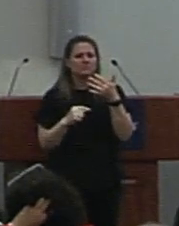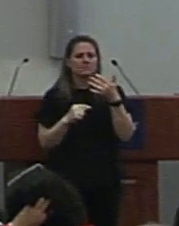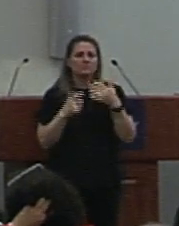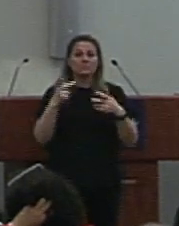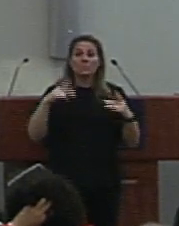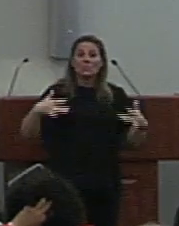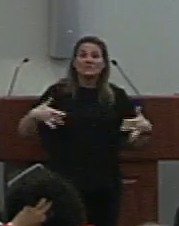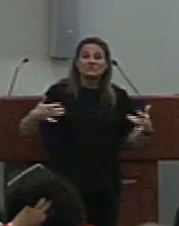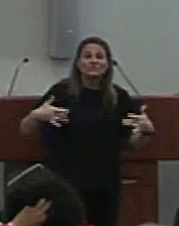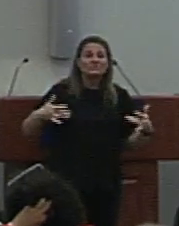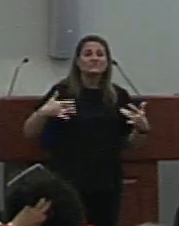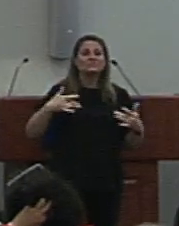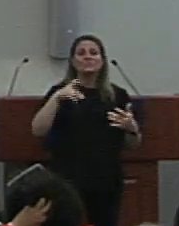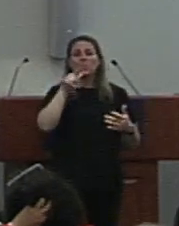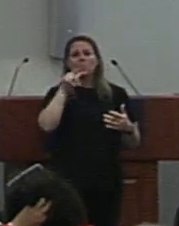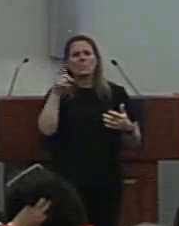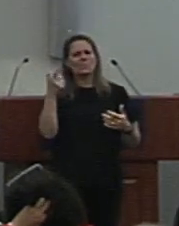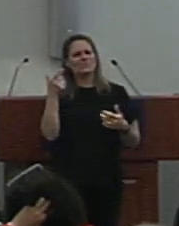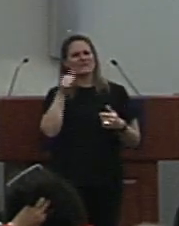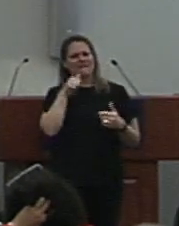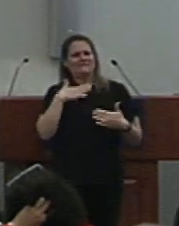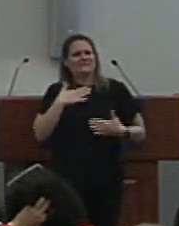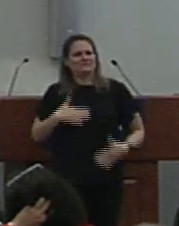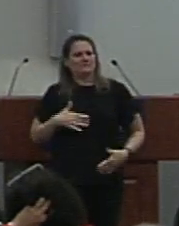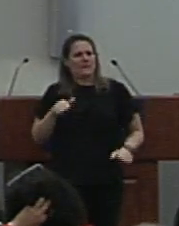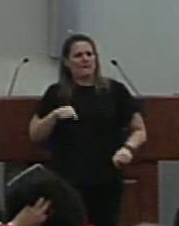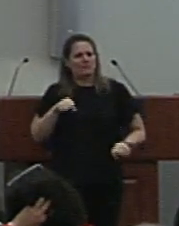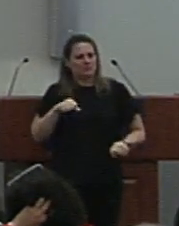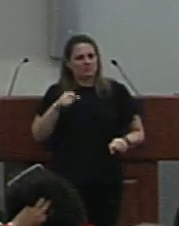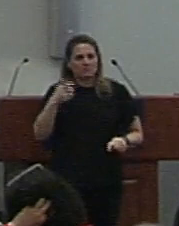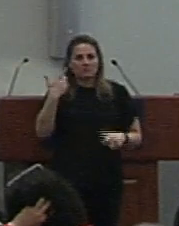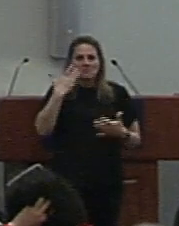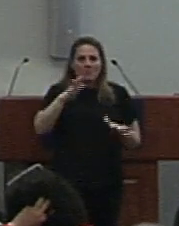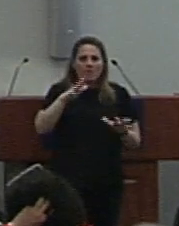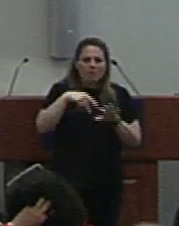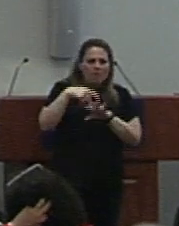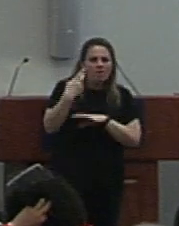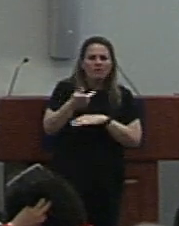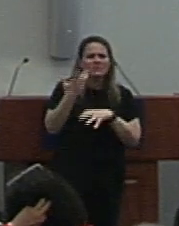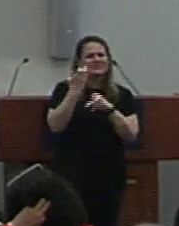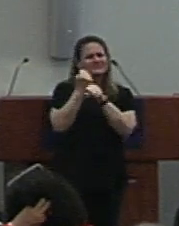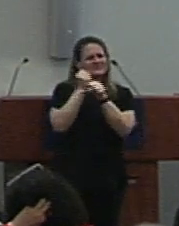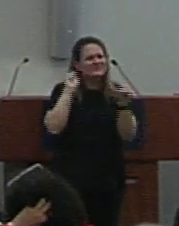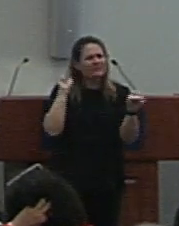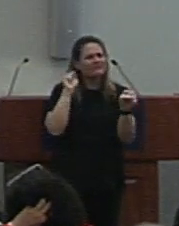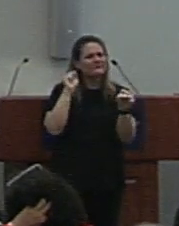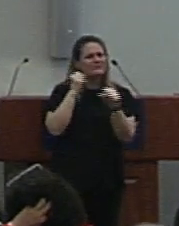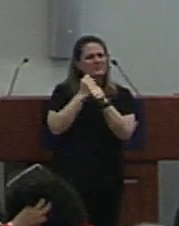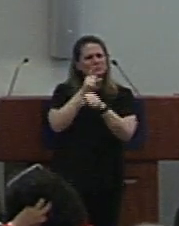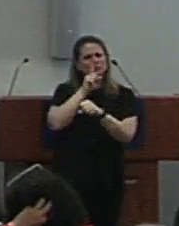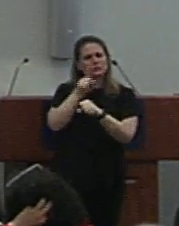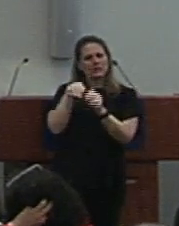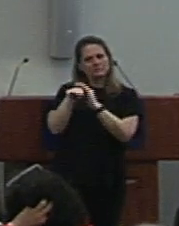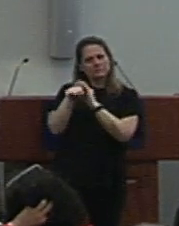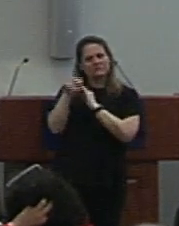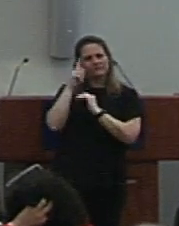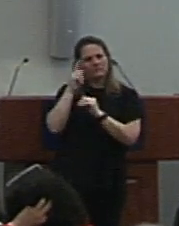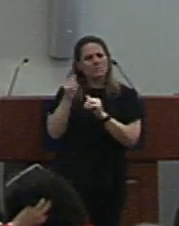people like myself who don't want to trip over curbs. So it just, for those who